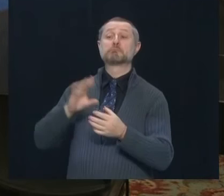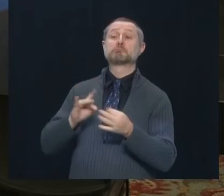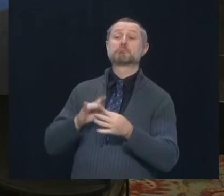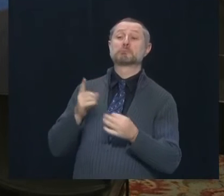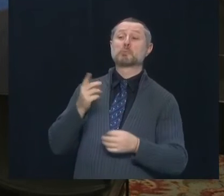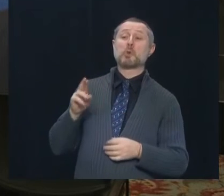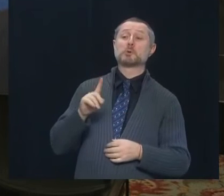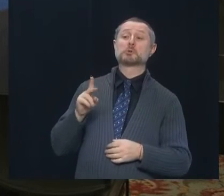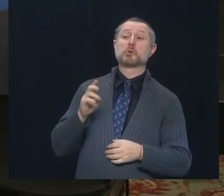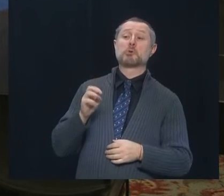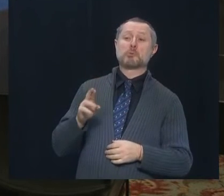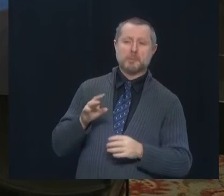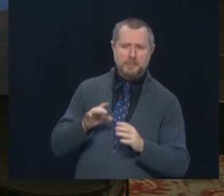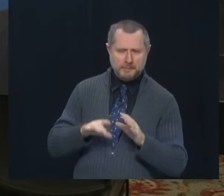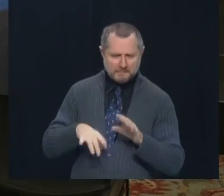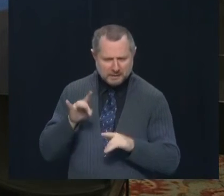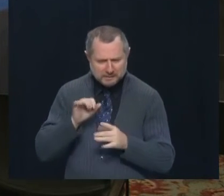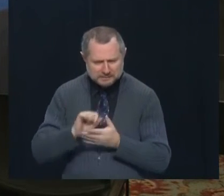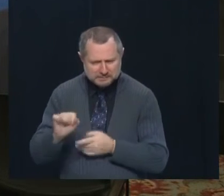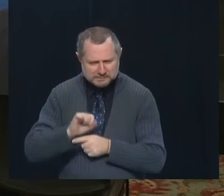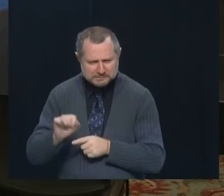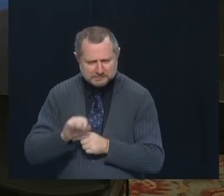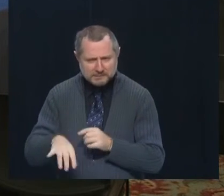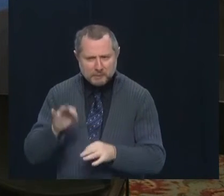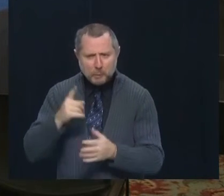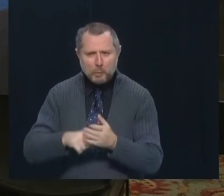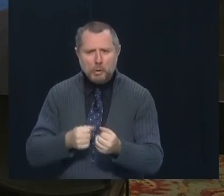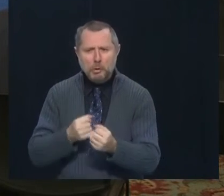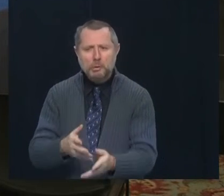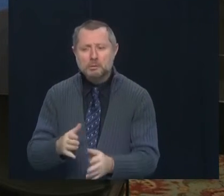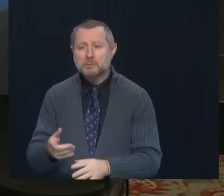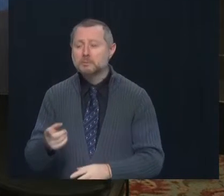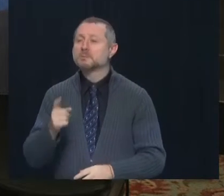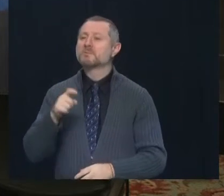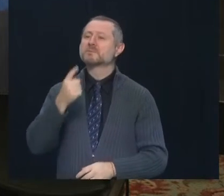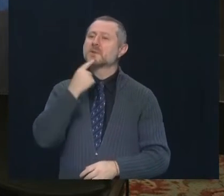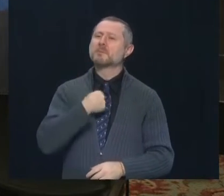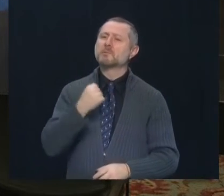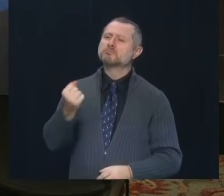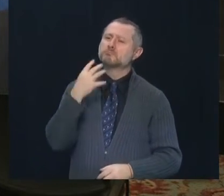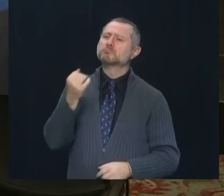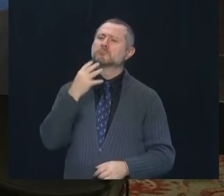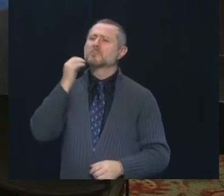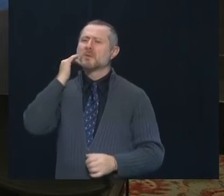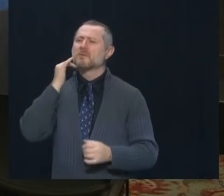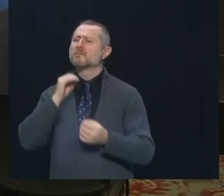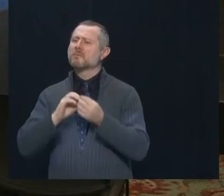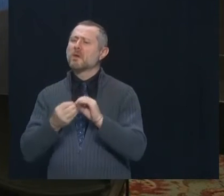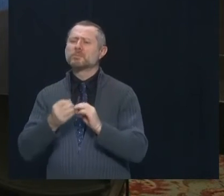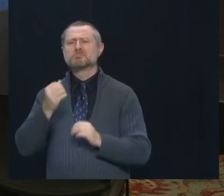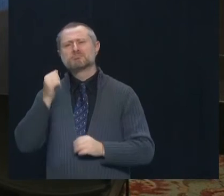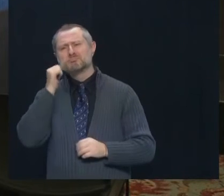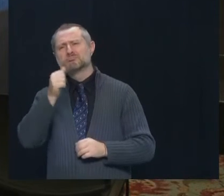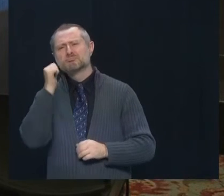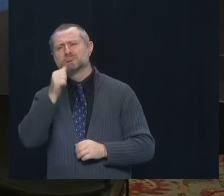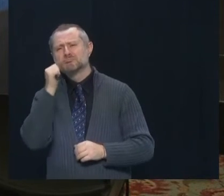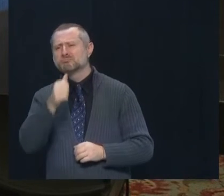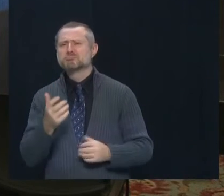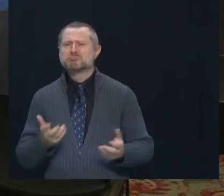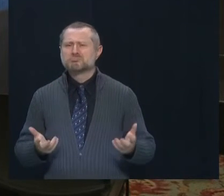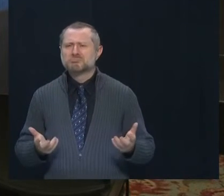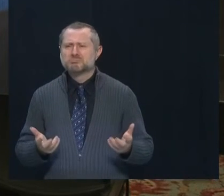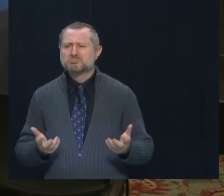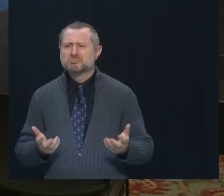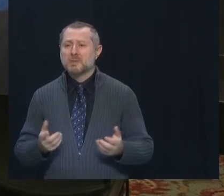the numbers of deaths. Why not just update us on this regularly? And you know, you said it's made into